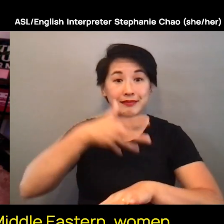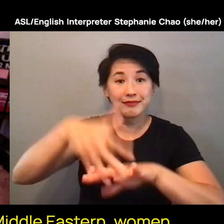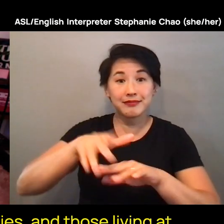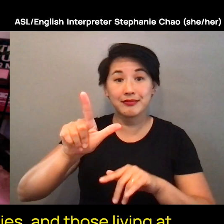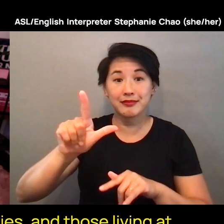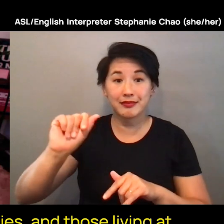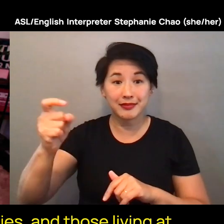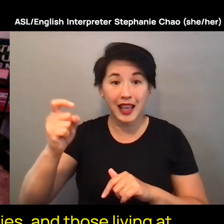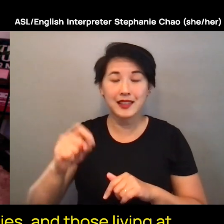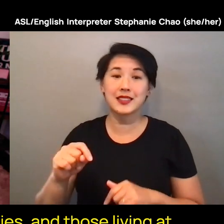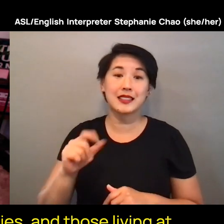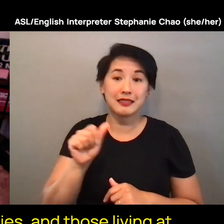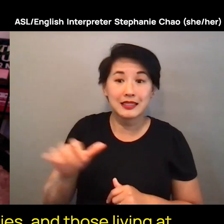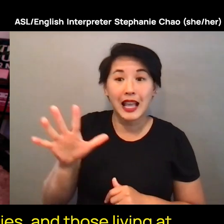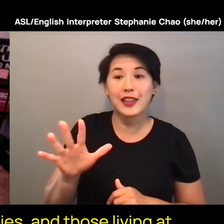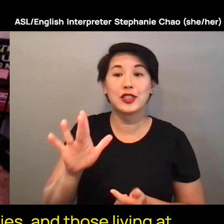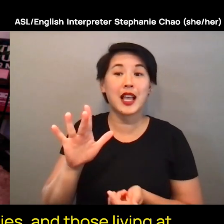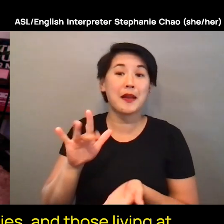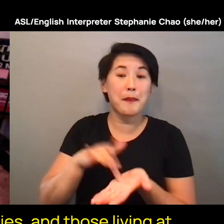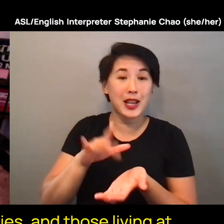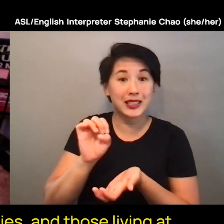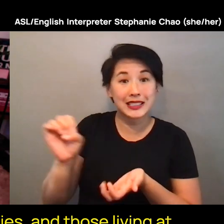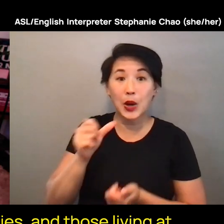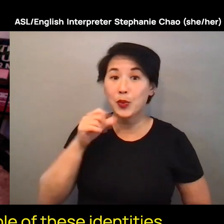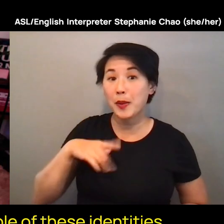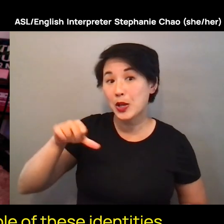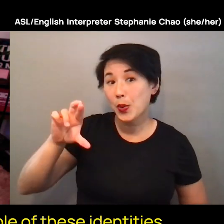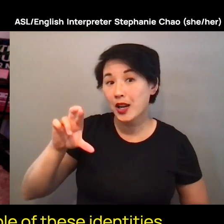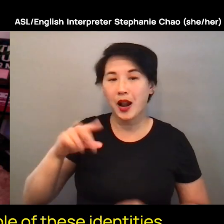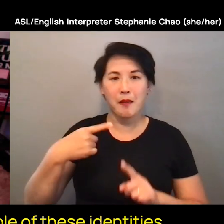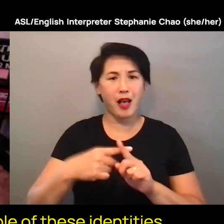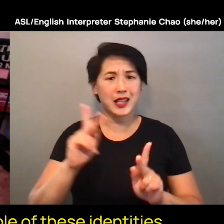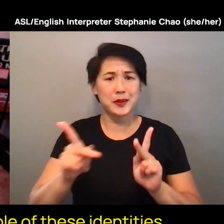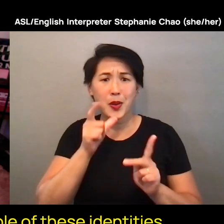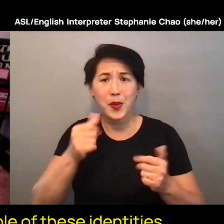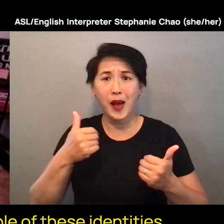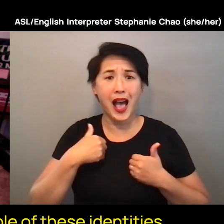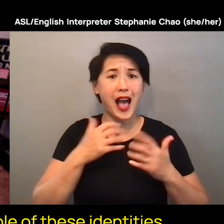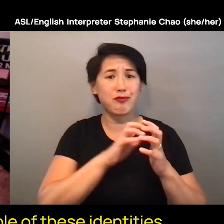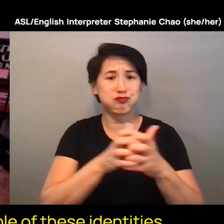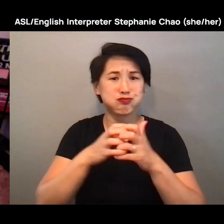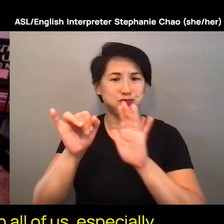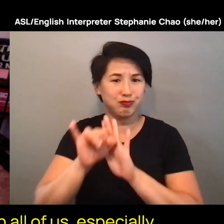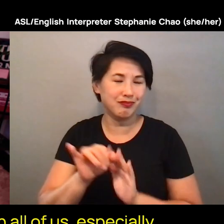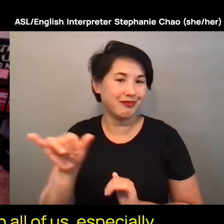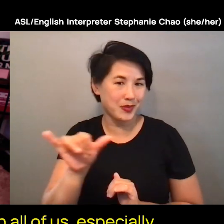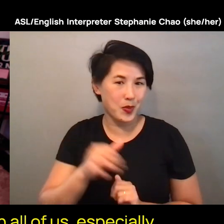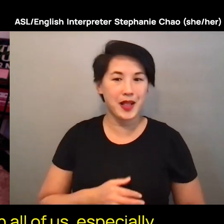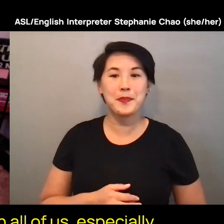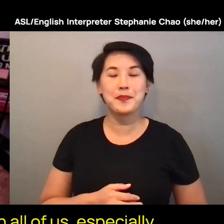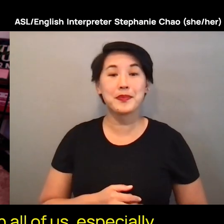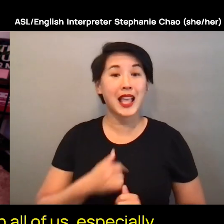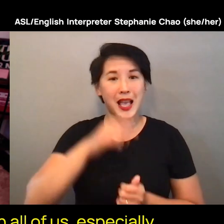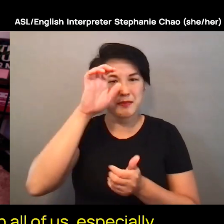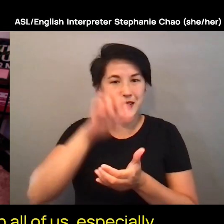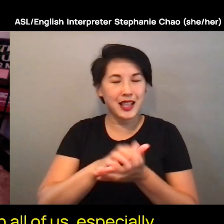woman, queer, people with disabilities, and those living at the intersections of multiple of these identities. I believe